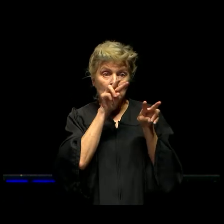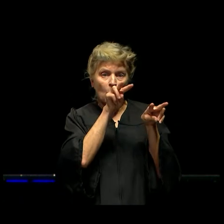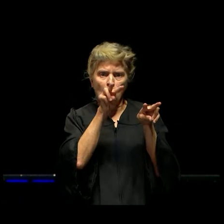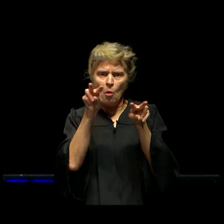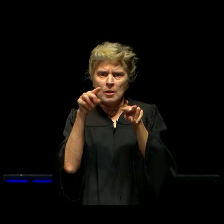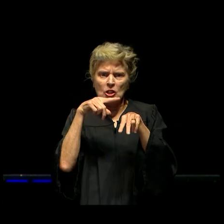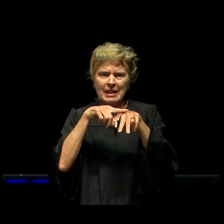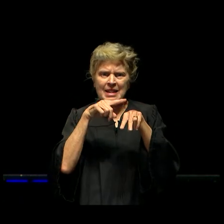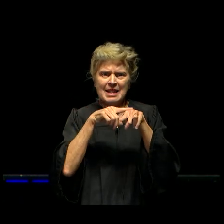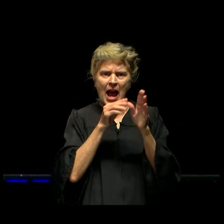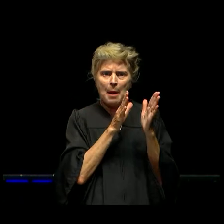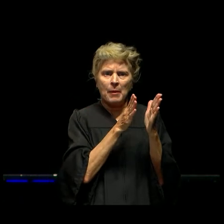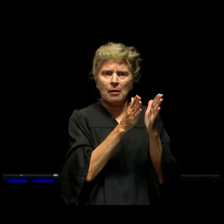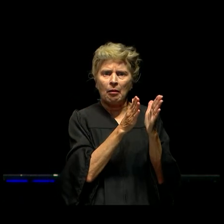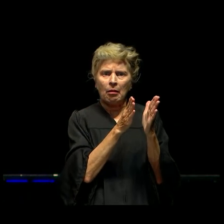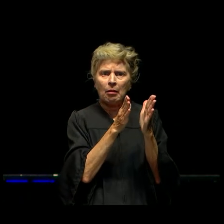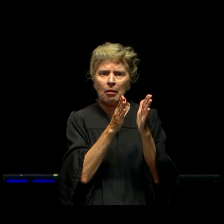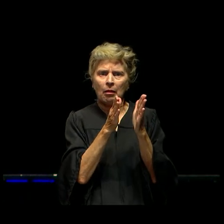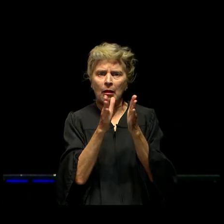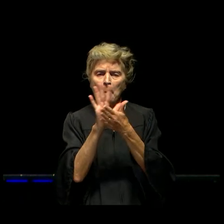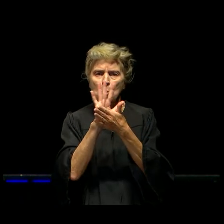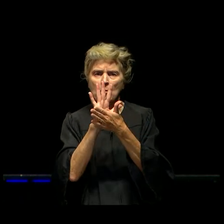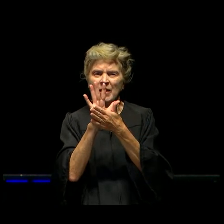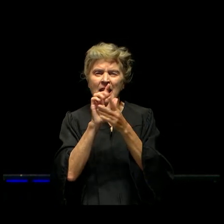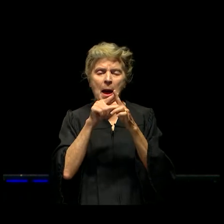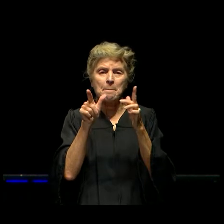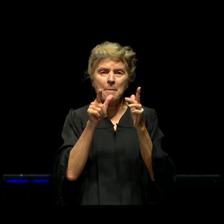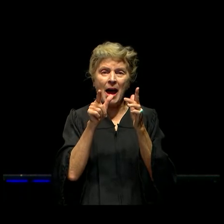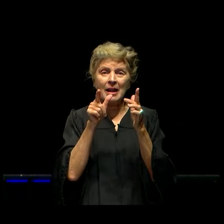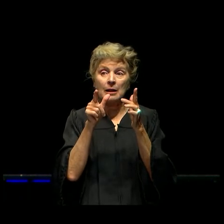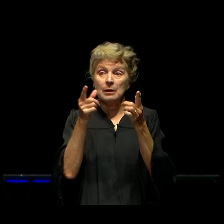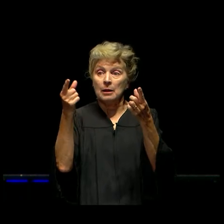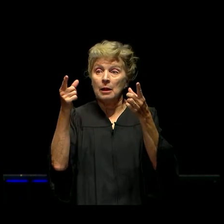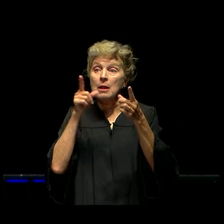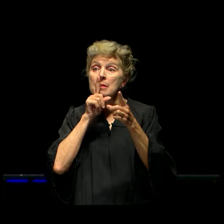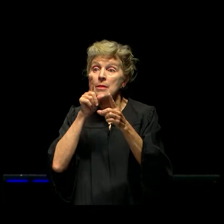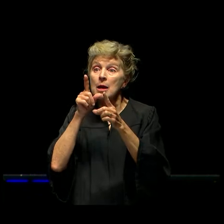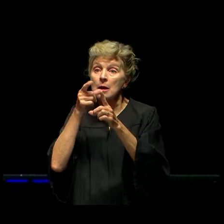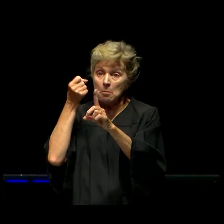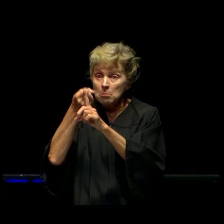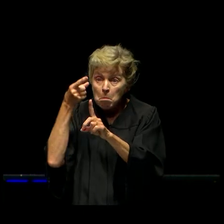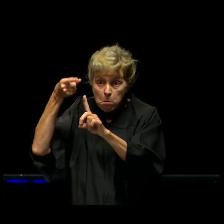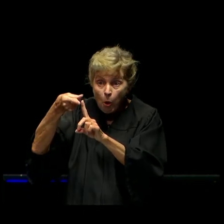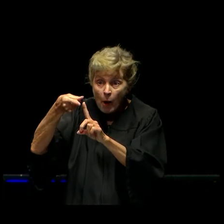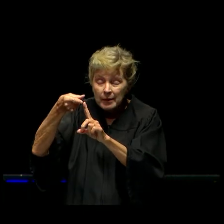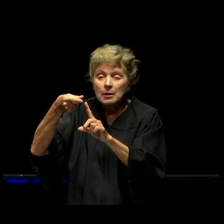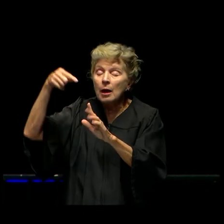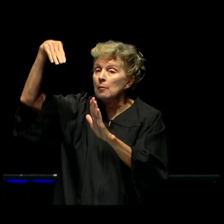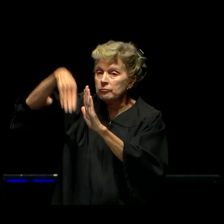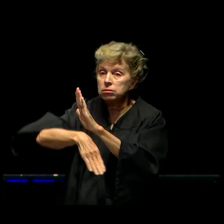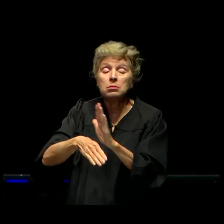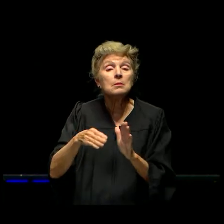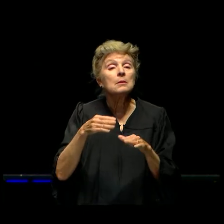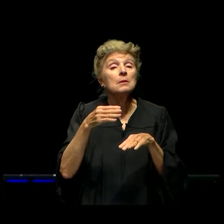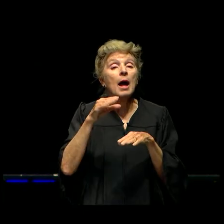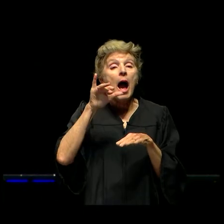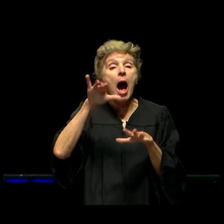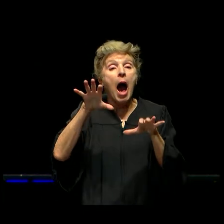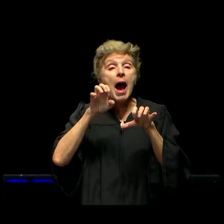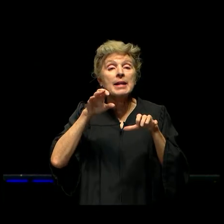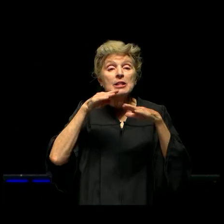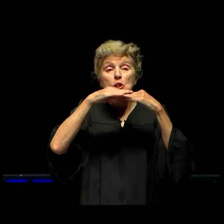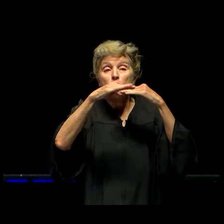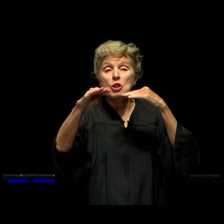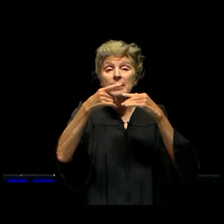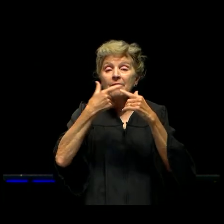movie. Unfortunately, the plot is headed in a negative direction. For example, the ice sheet off Ellesmere Island, which is at least